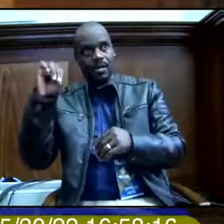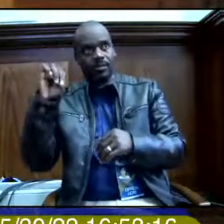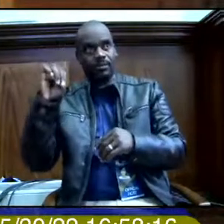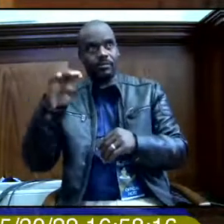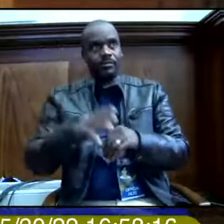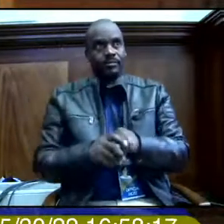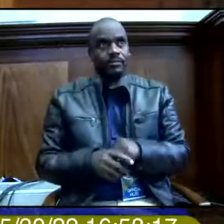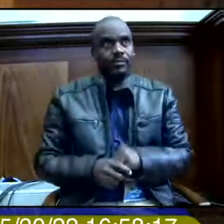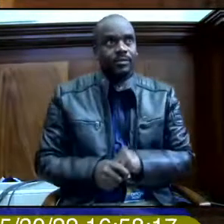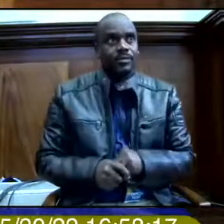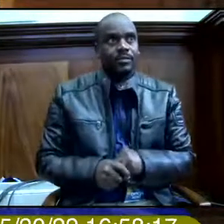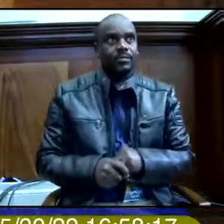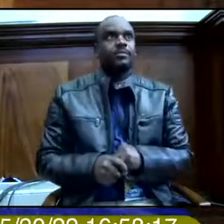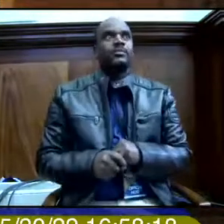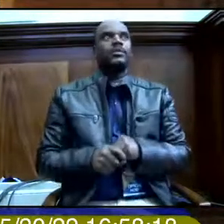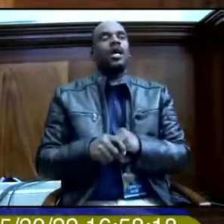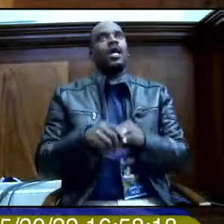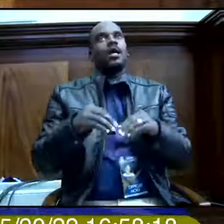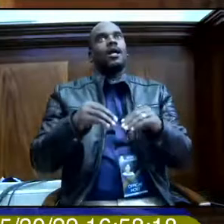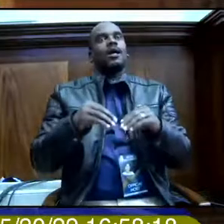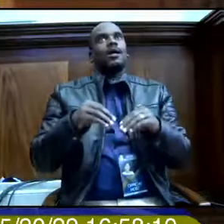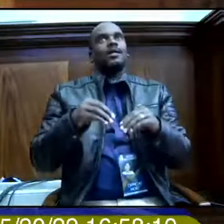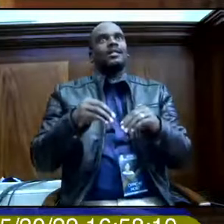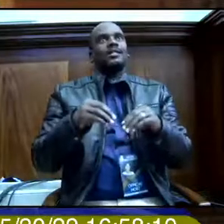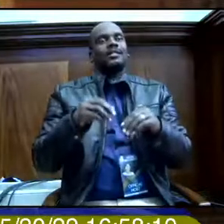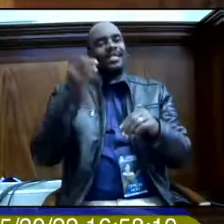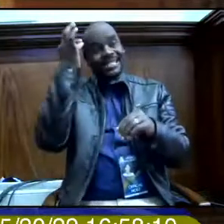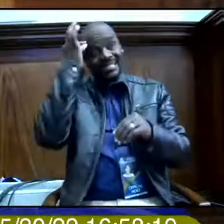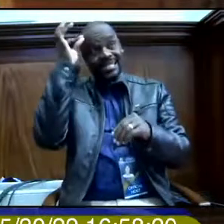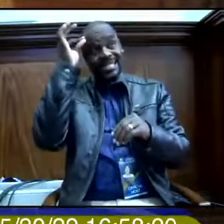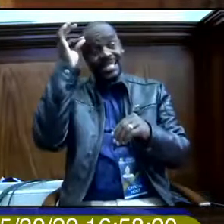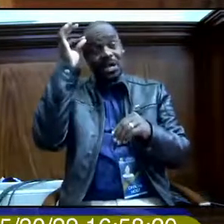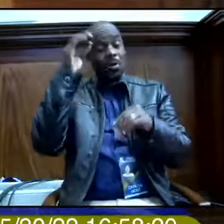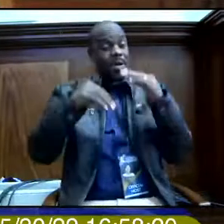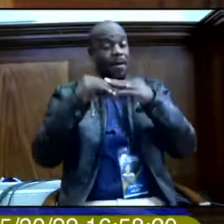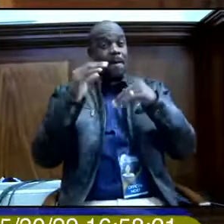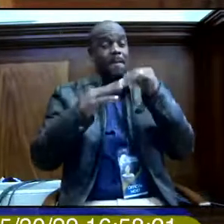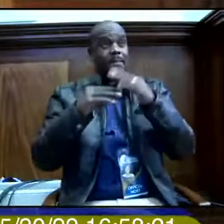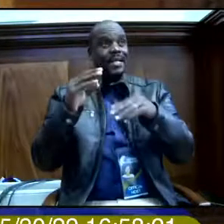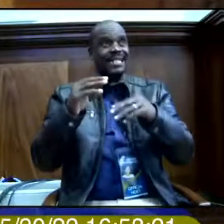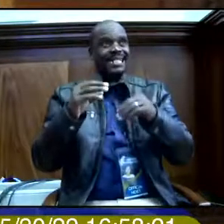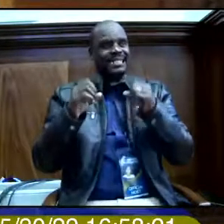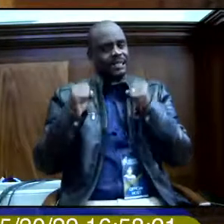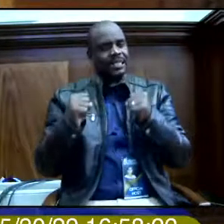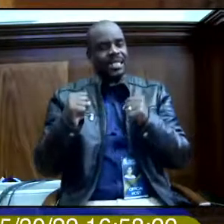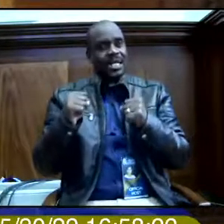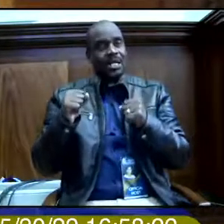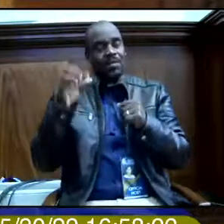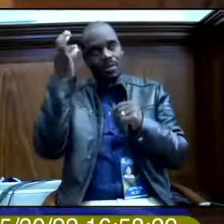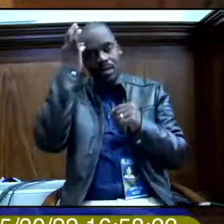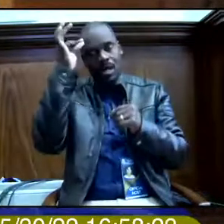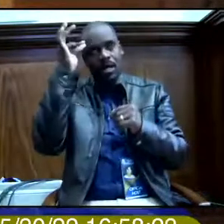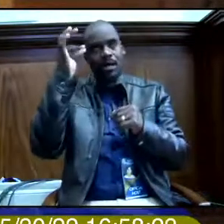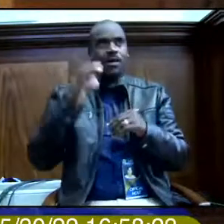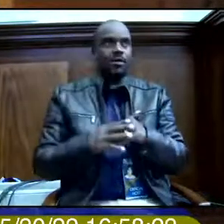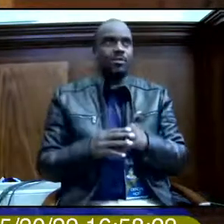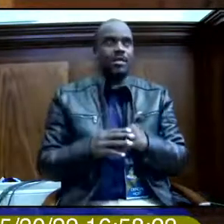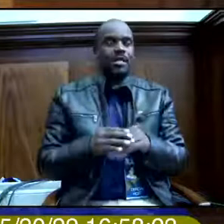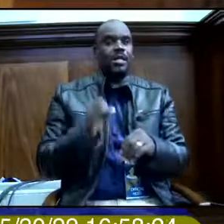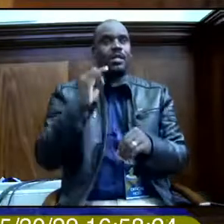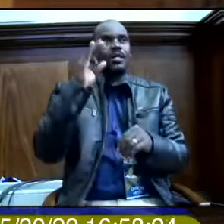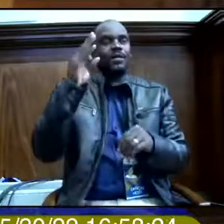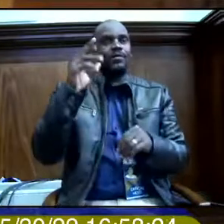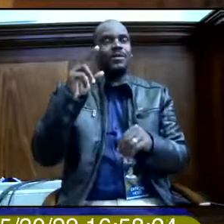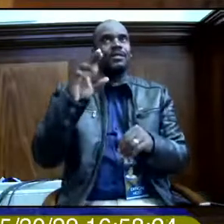because most the developmental stage started in japan after the the the the world war ii and it was in